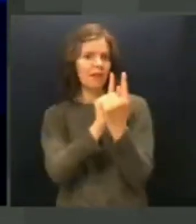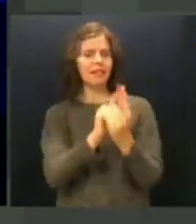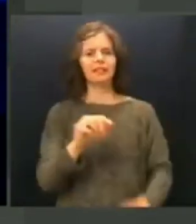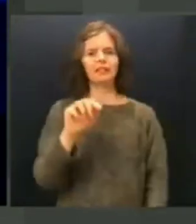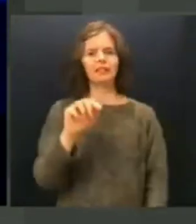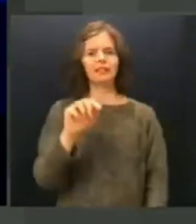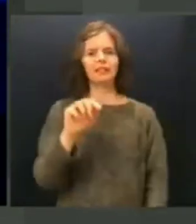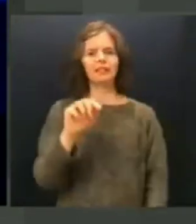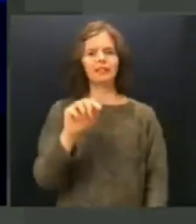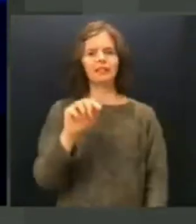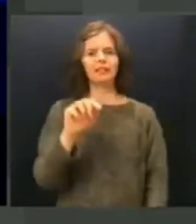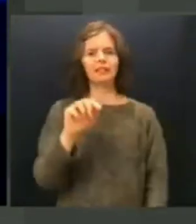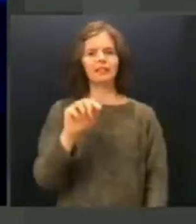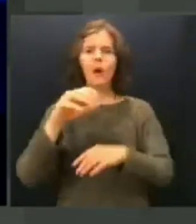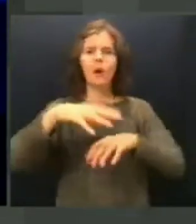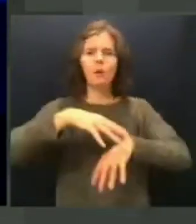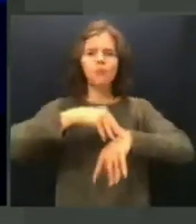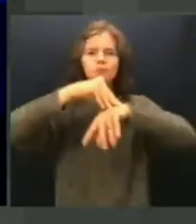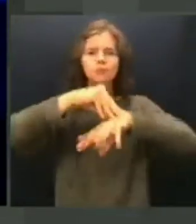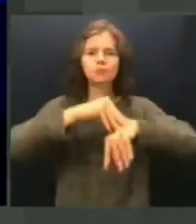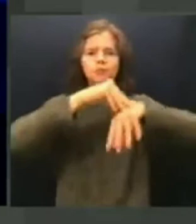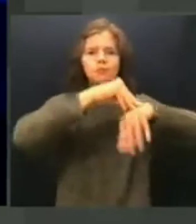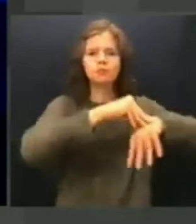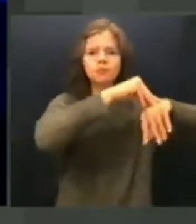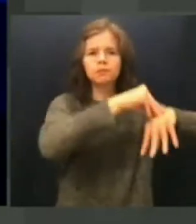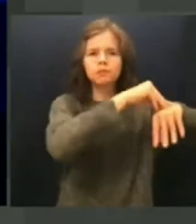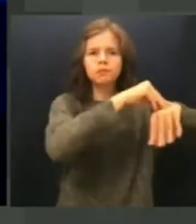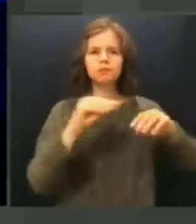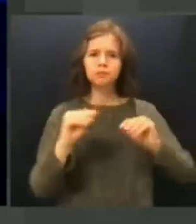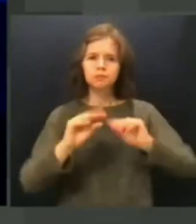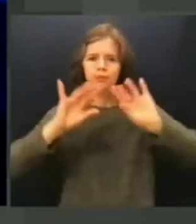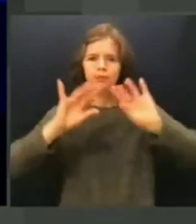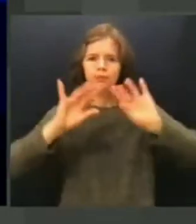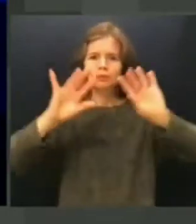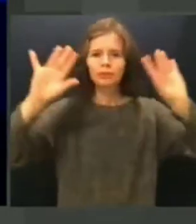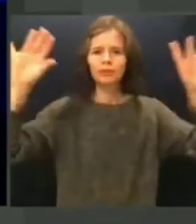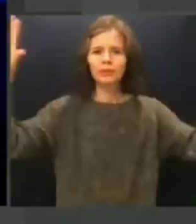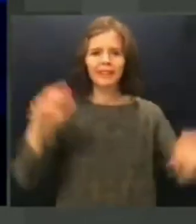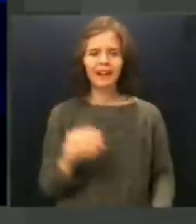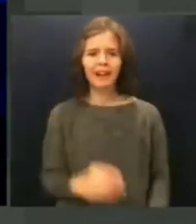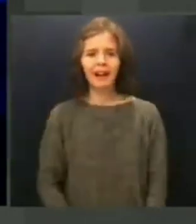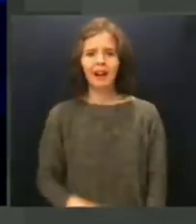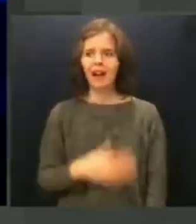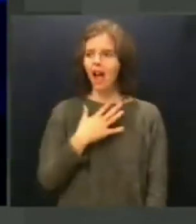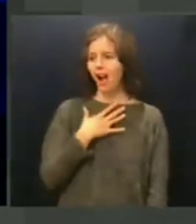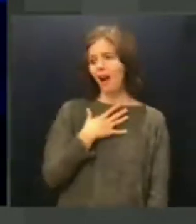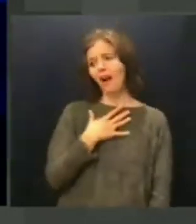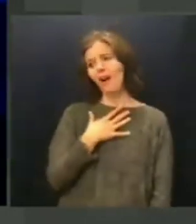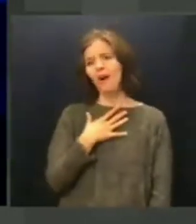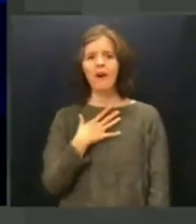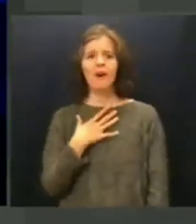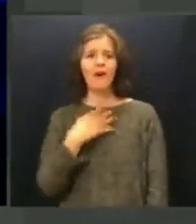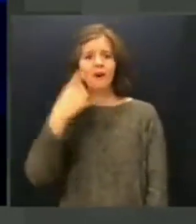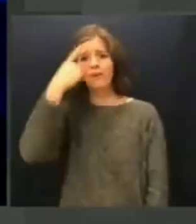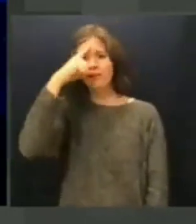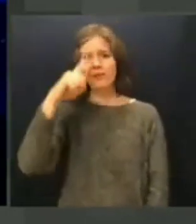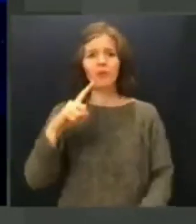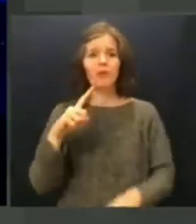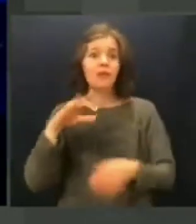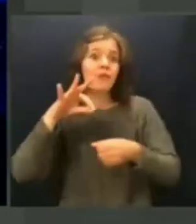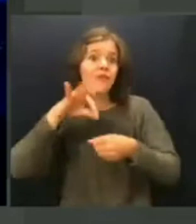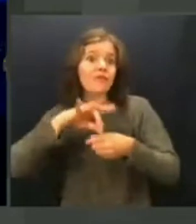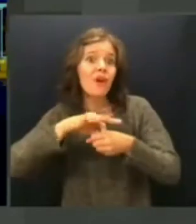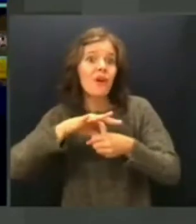Wow. What was I meant to say again? Vote for Minecraft? Can't